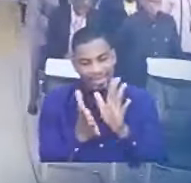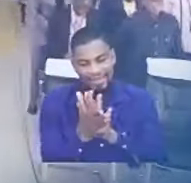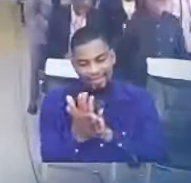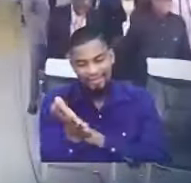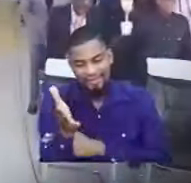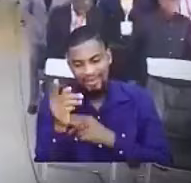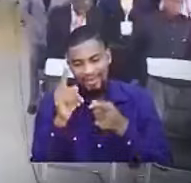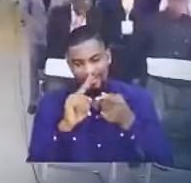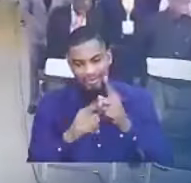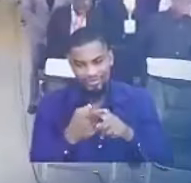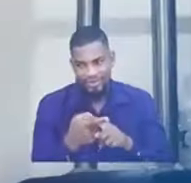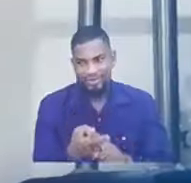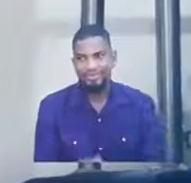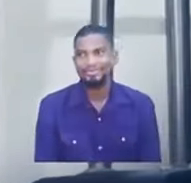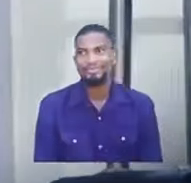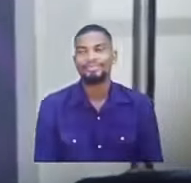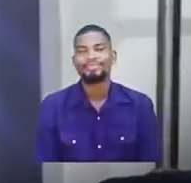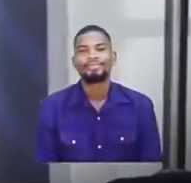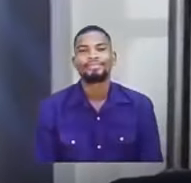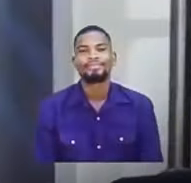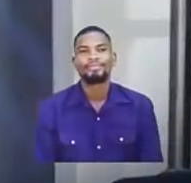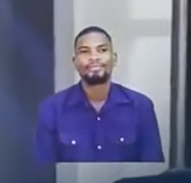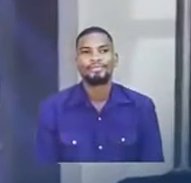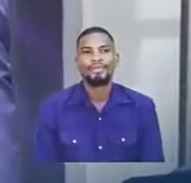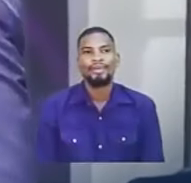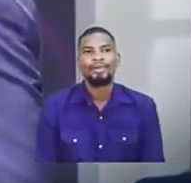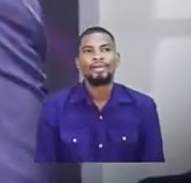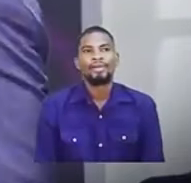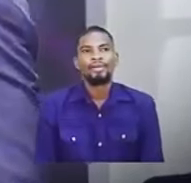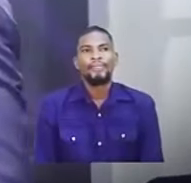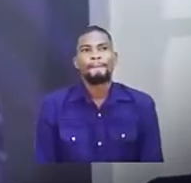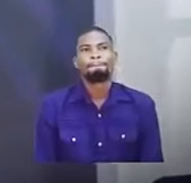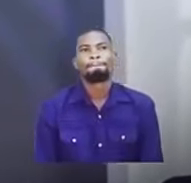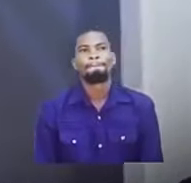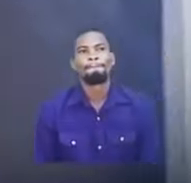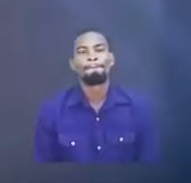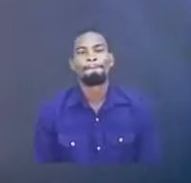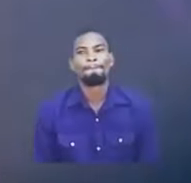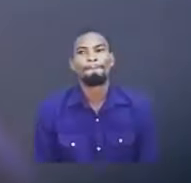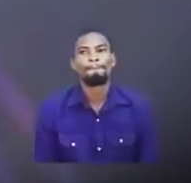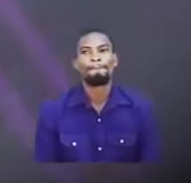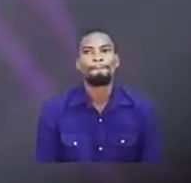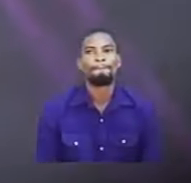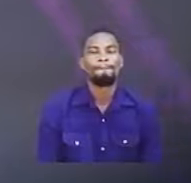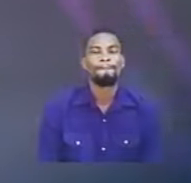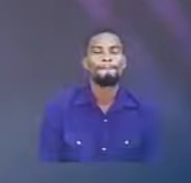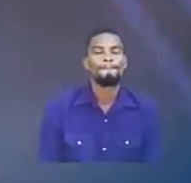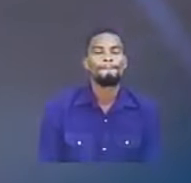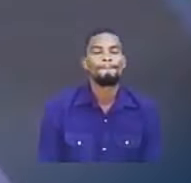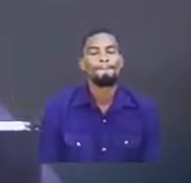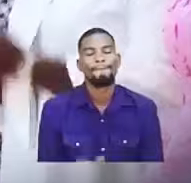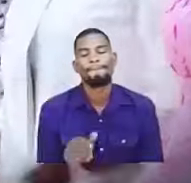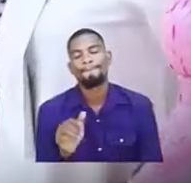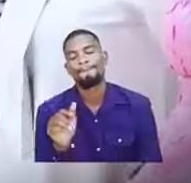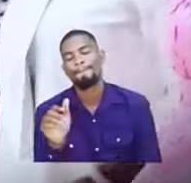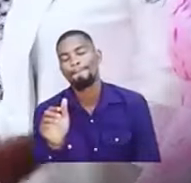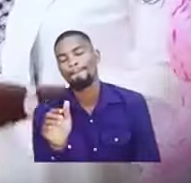Be a friend of God. Shall we take that song? I'm a friend of God.